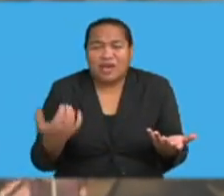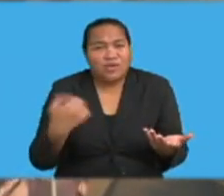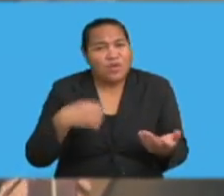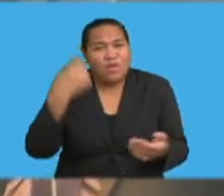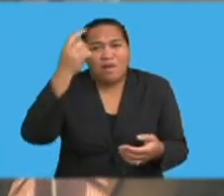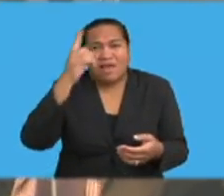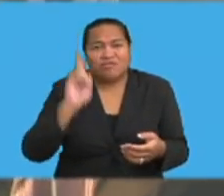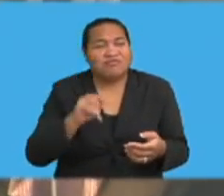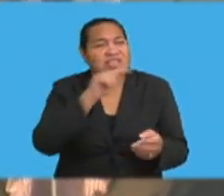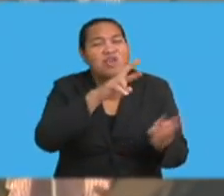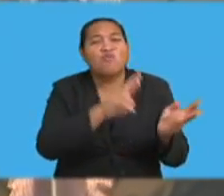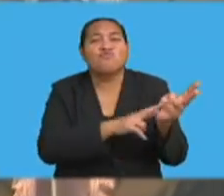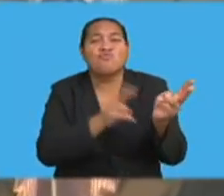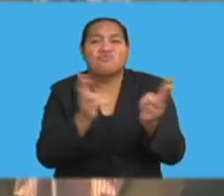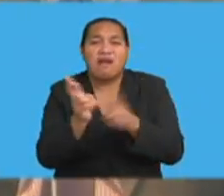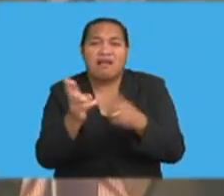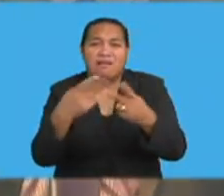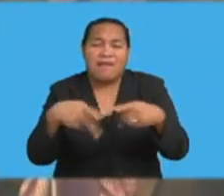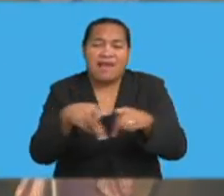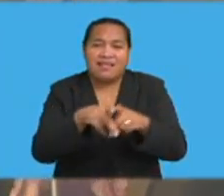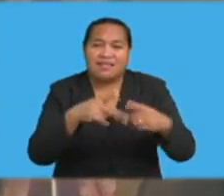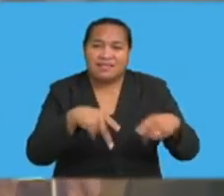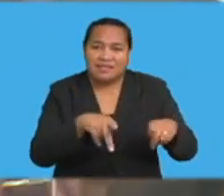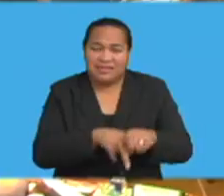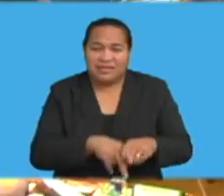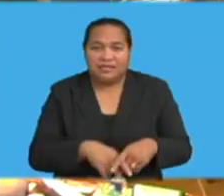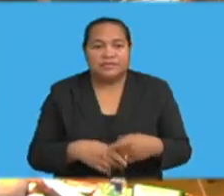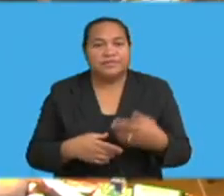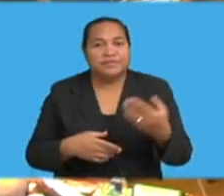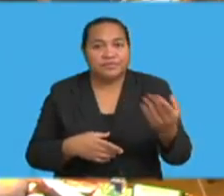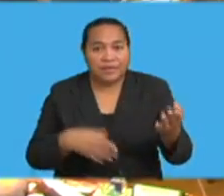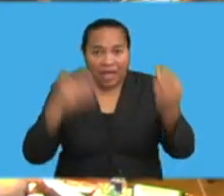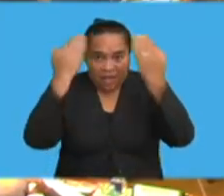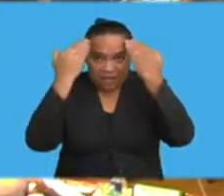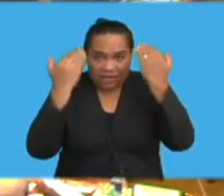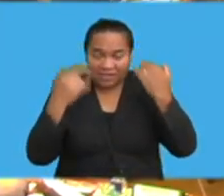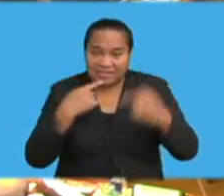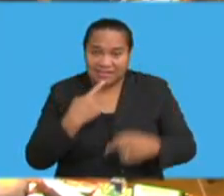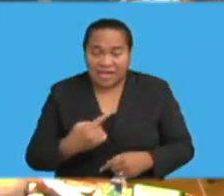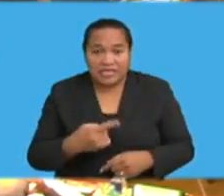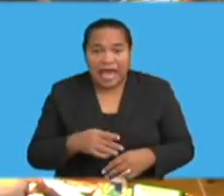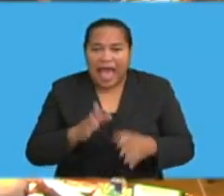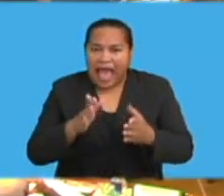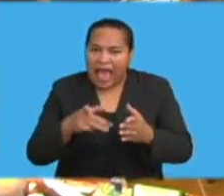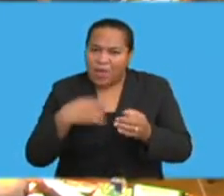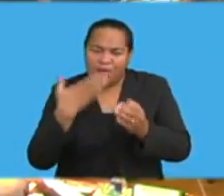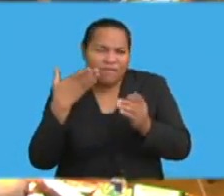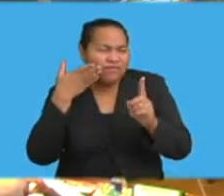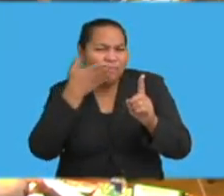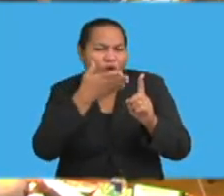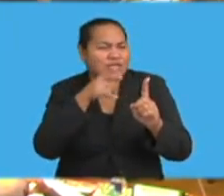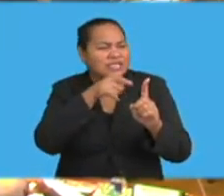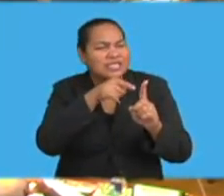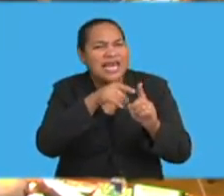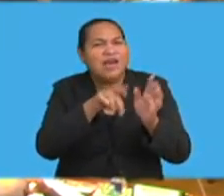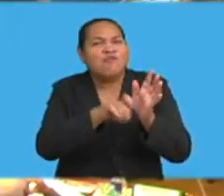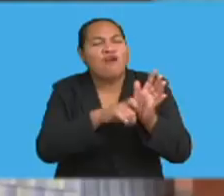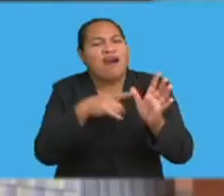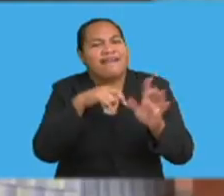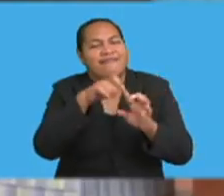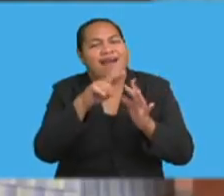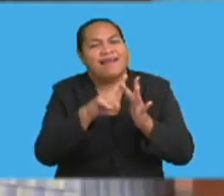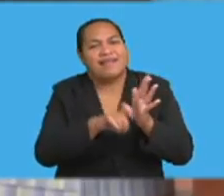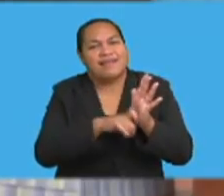electrification, Madam Speaker. Okay, we really are talking about the Duguvatu Rural Electrification